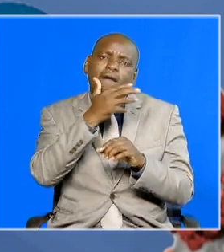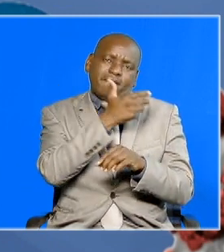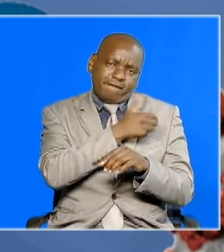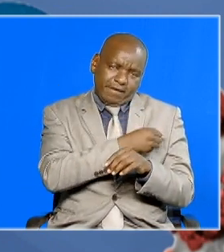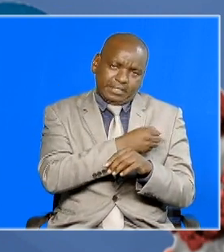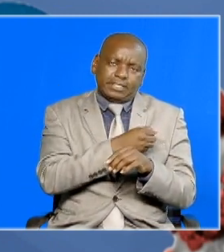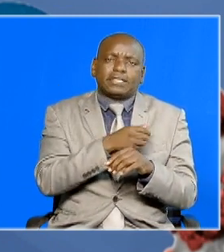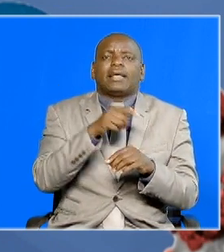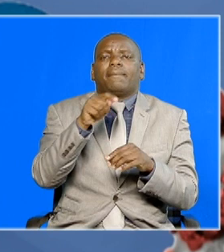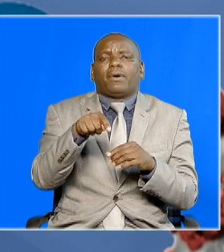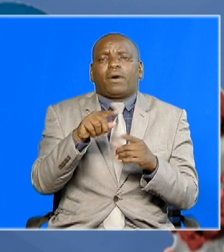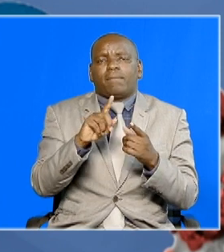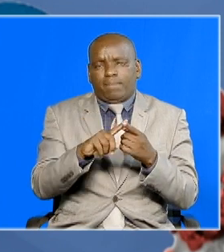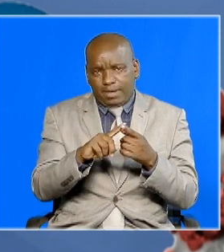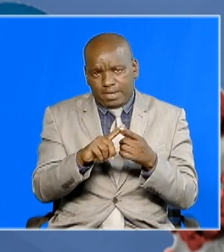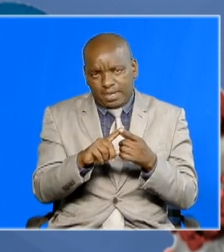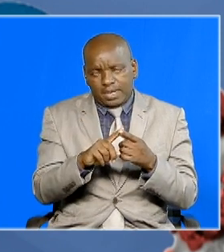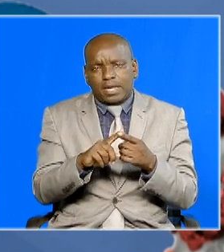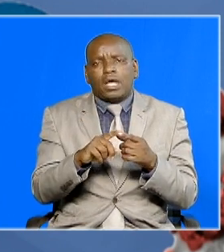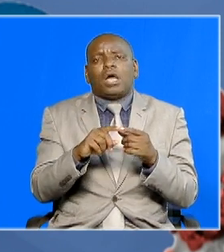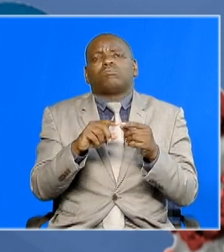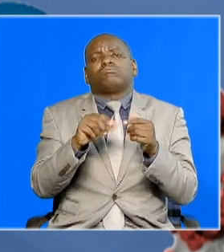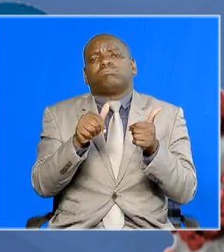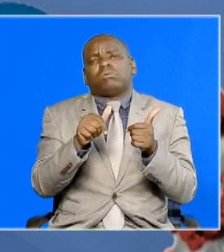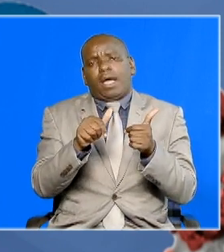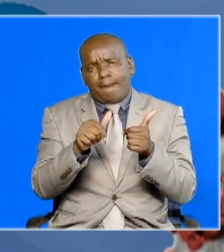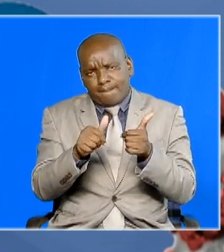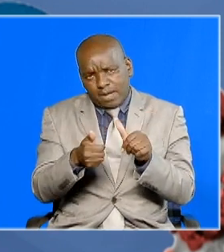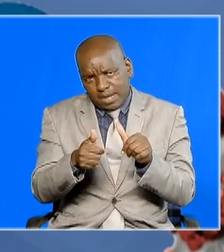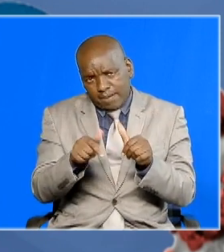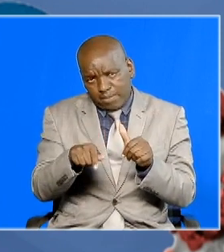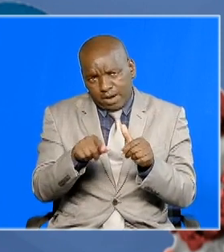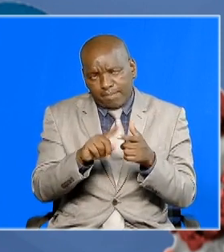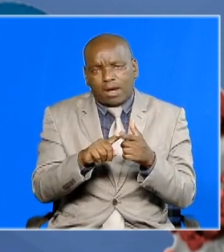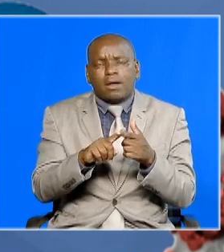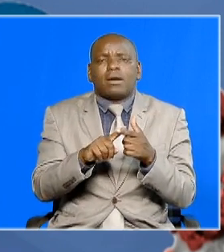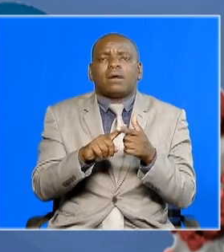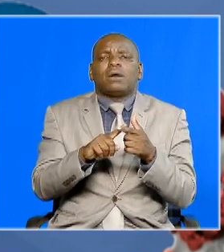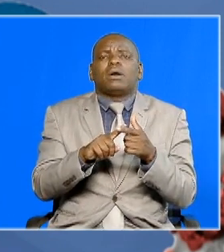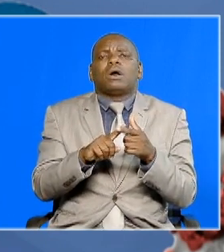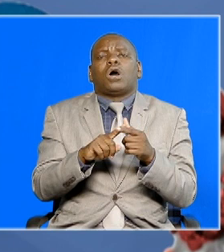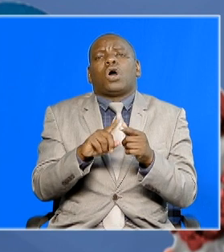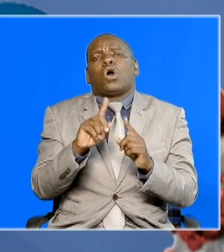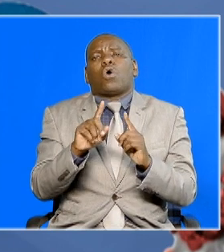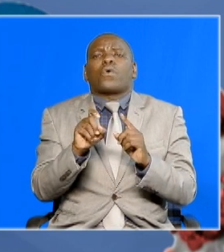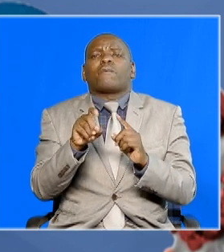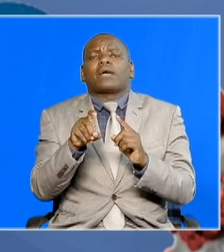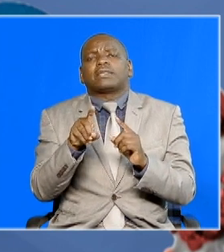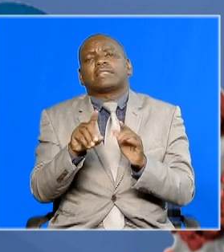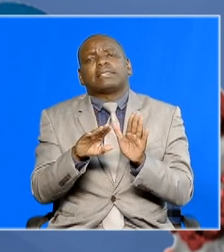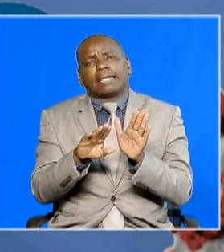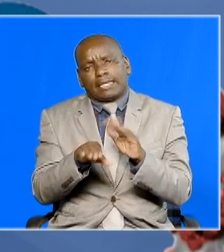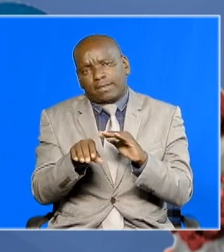the Sinopharm vaccine is basically an inactivated, I want to repeat, an inactivated or killed